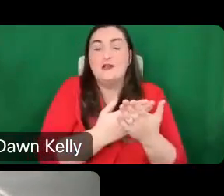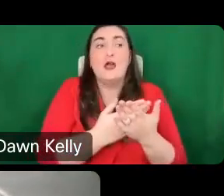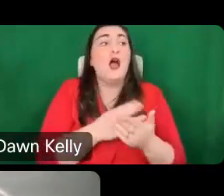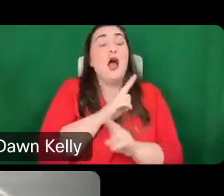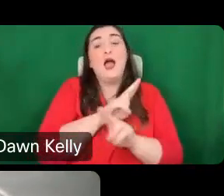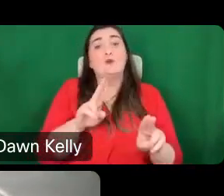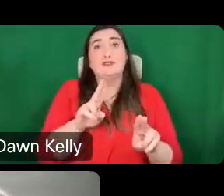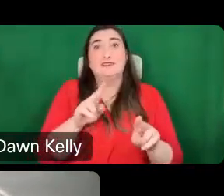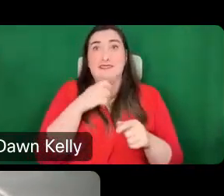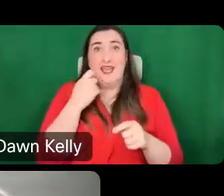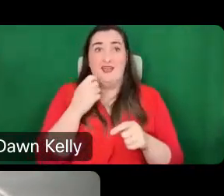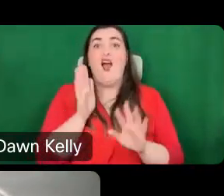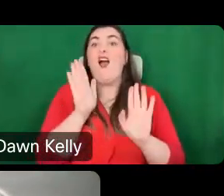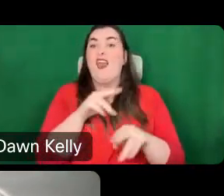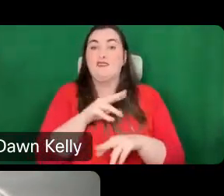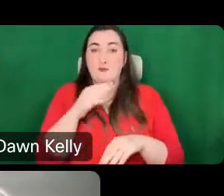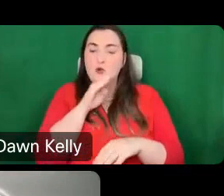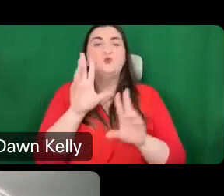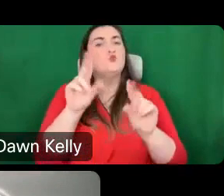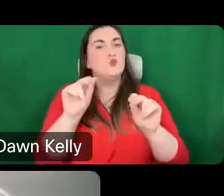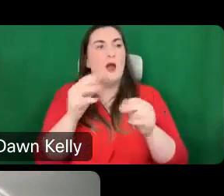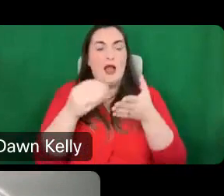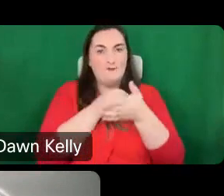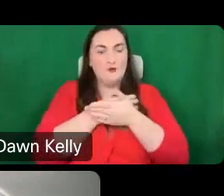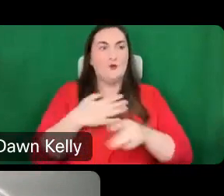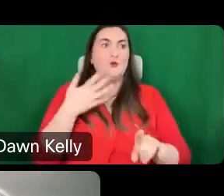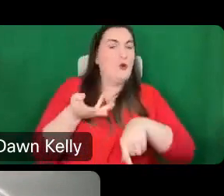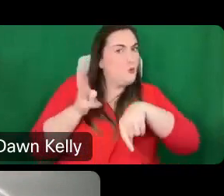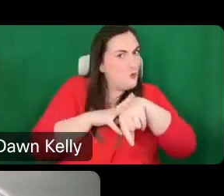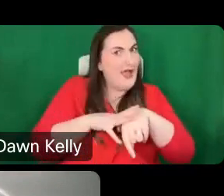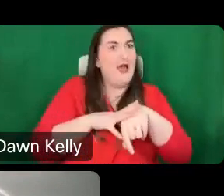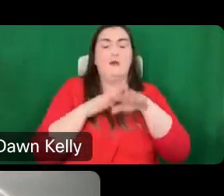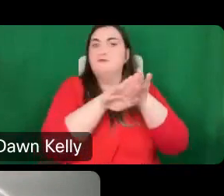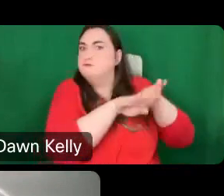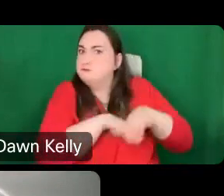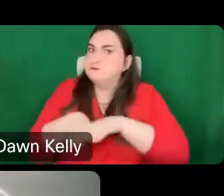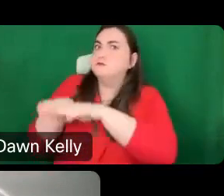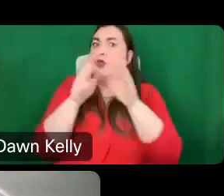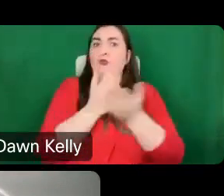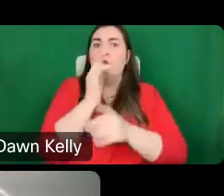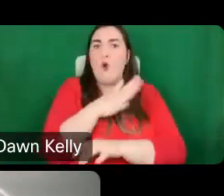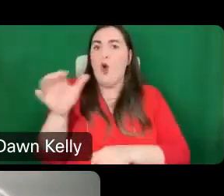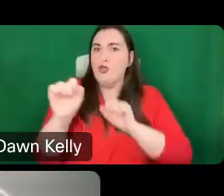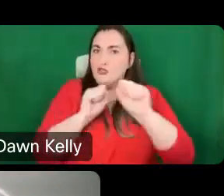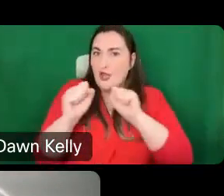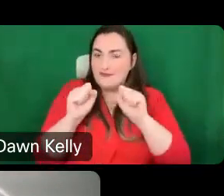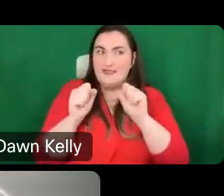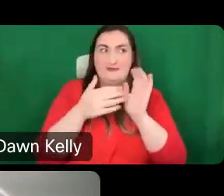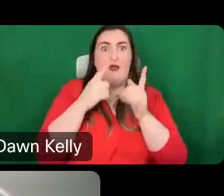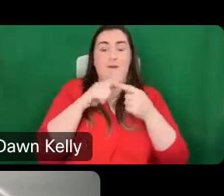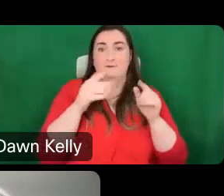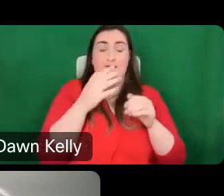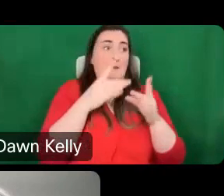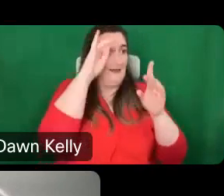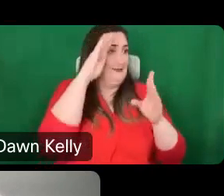kind of understate those. They have to be done well. They have to be done on a consistent basis across all of our services, and you know, this covers a very wide range of services from